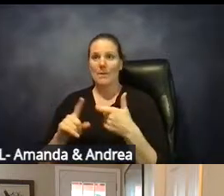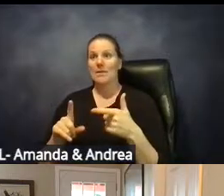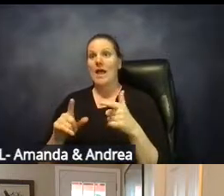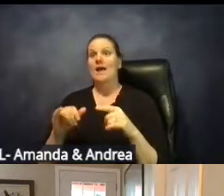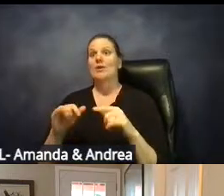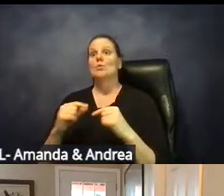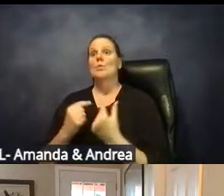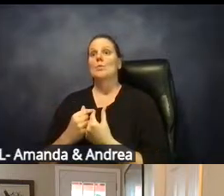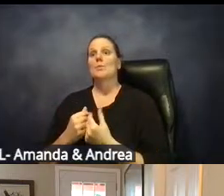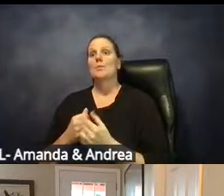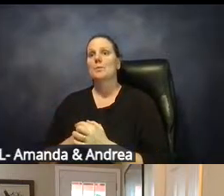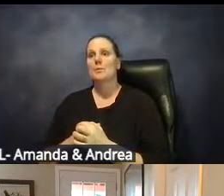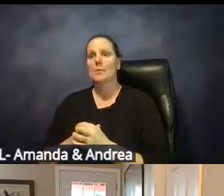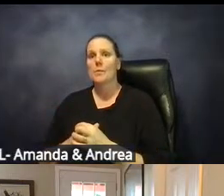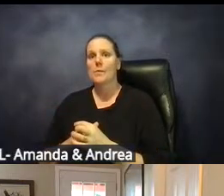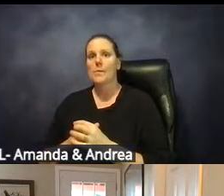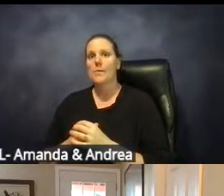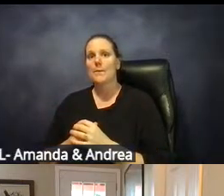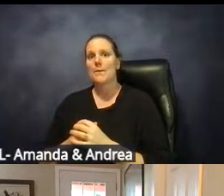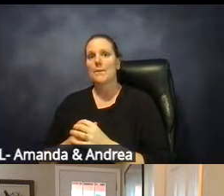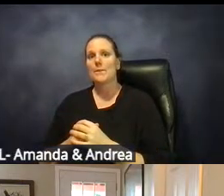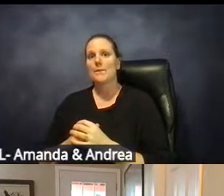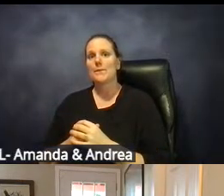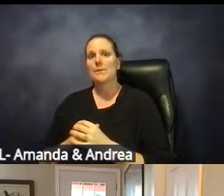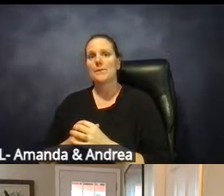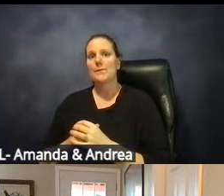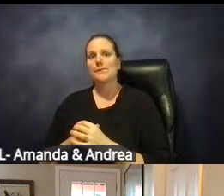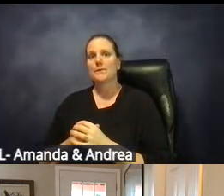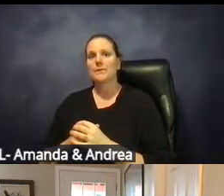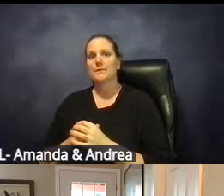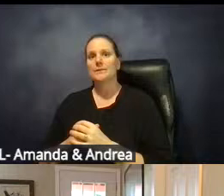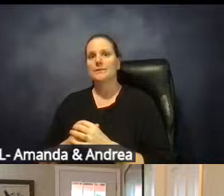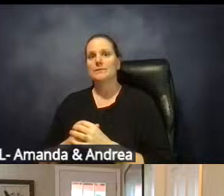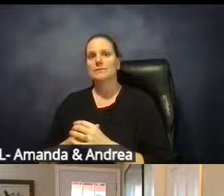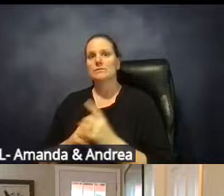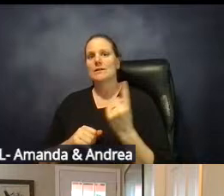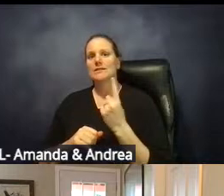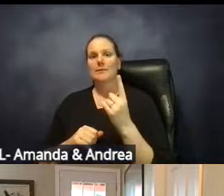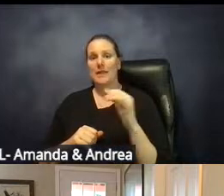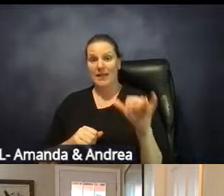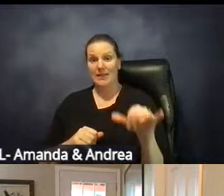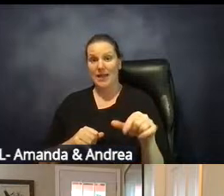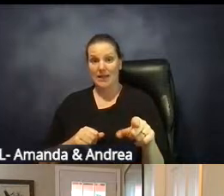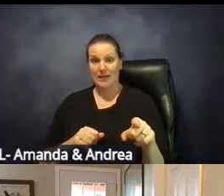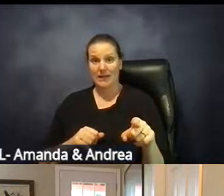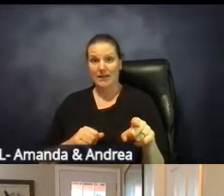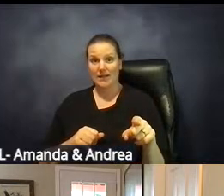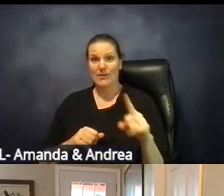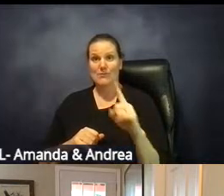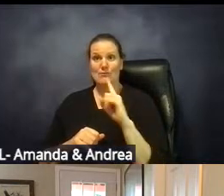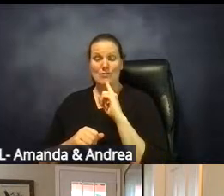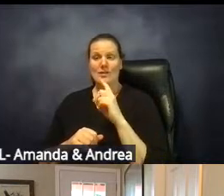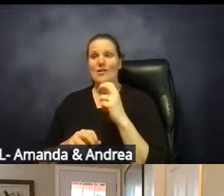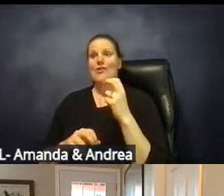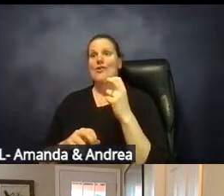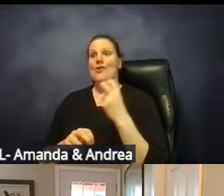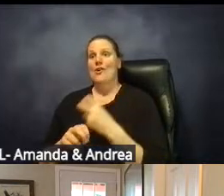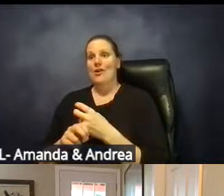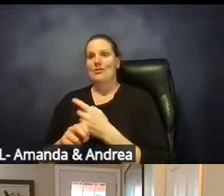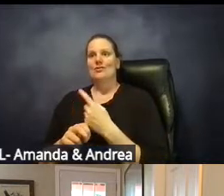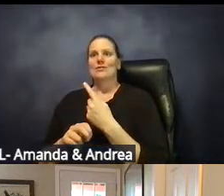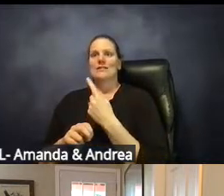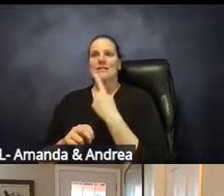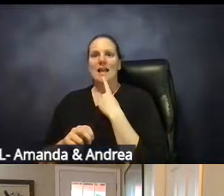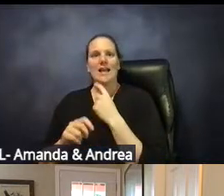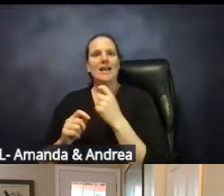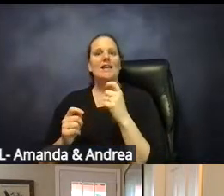groups. I think that something like this, where it really is hard to say